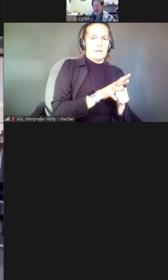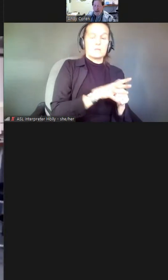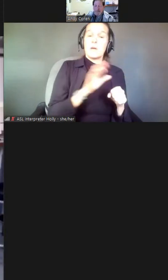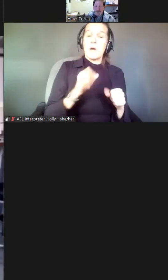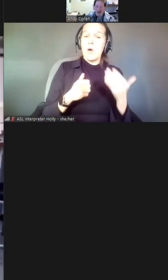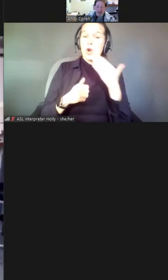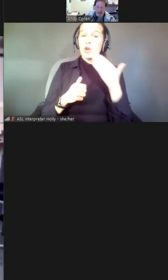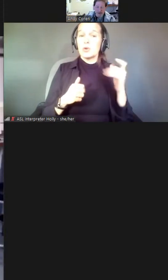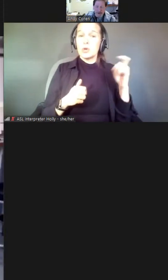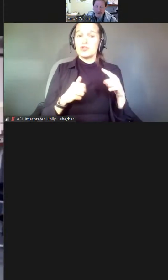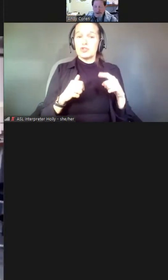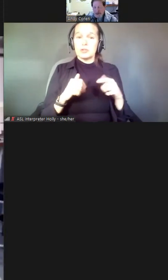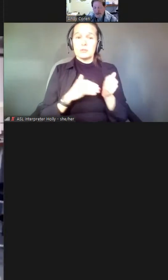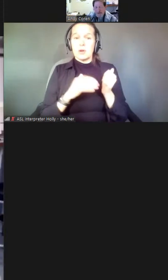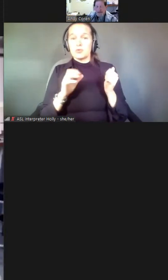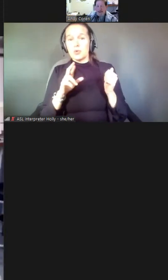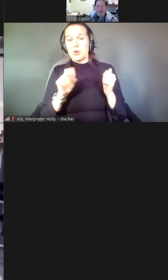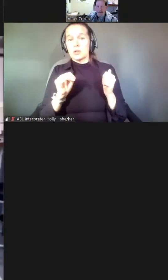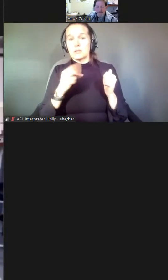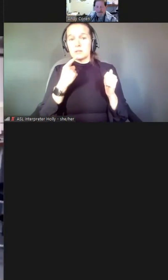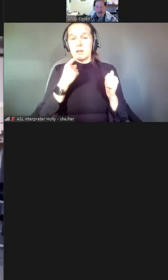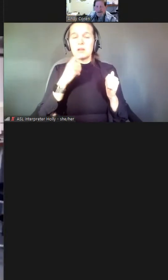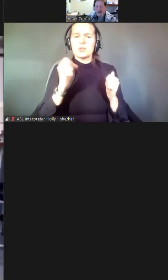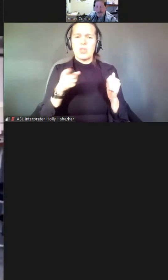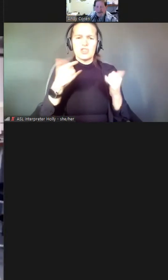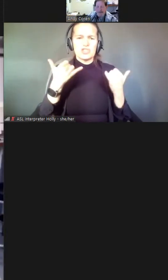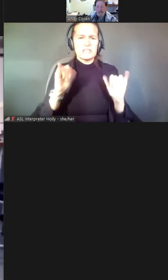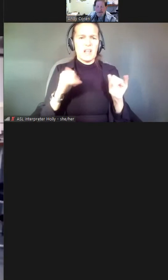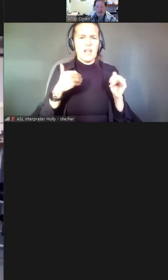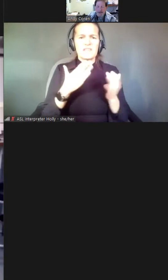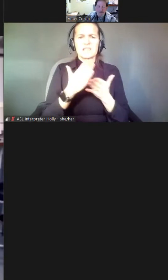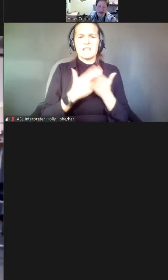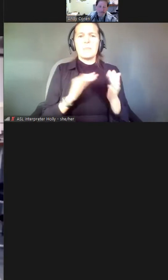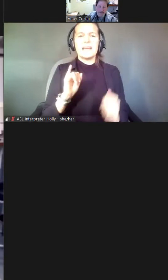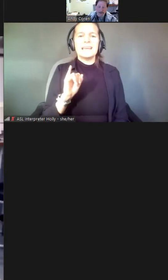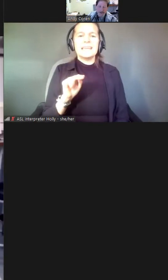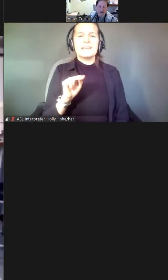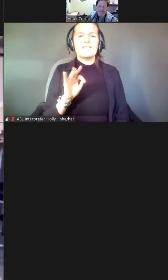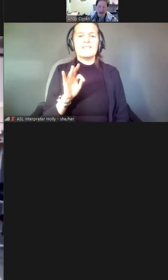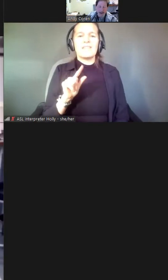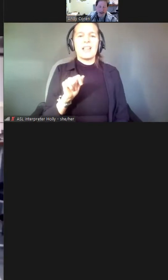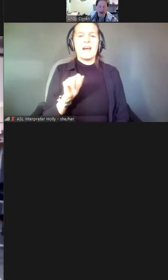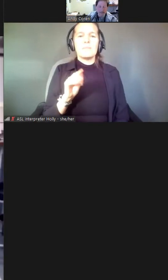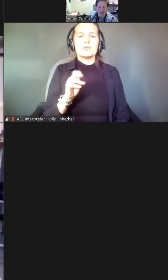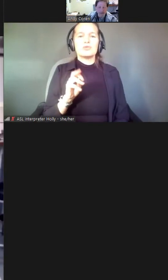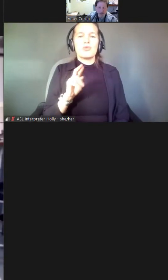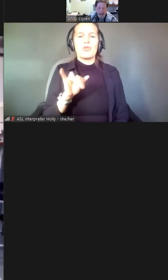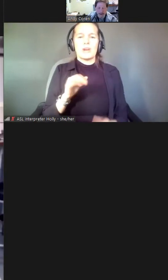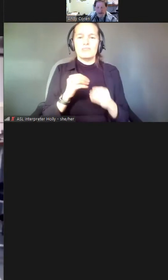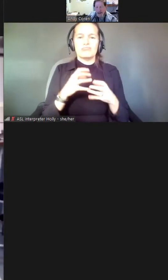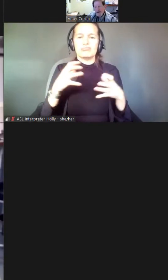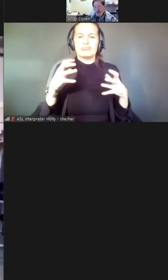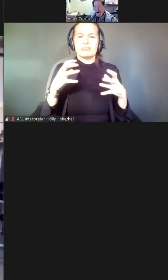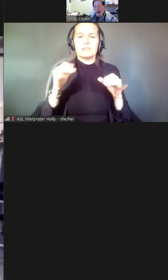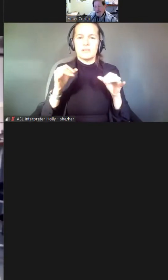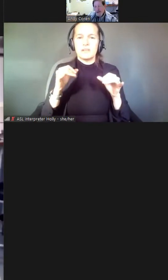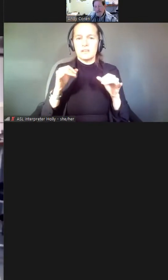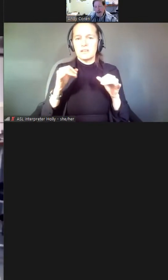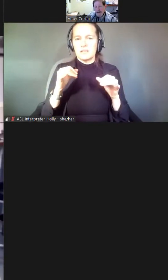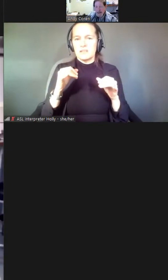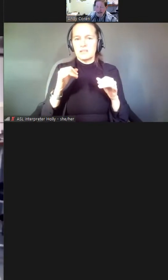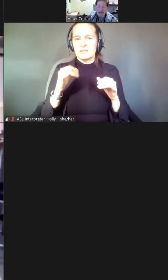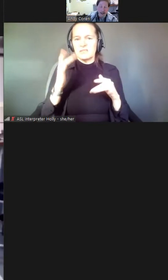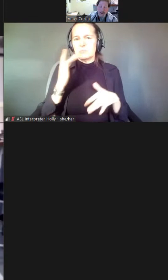question. So they're still having some inflammatory symptoms even after a couple of weeks. And so I